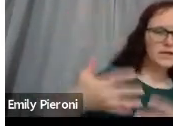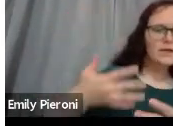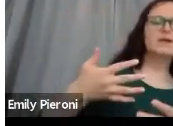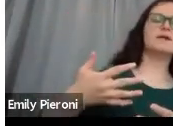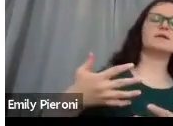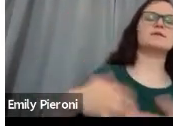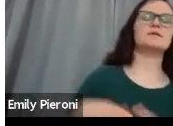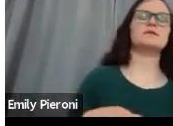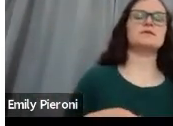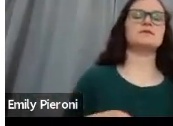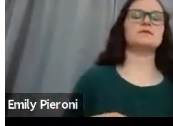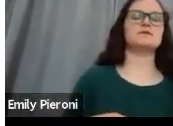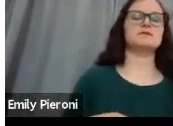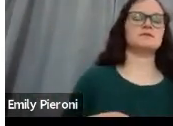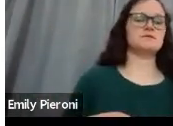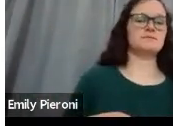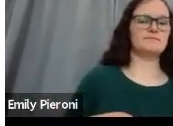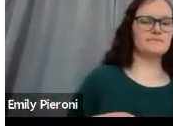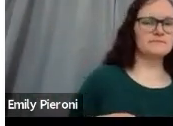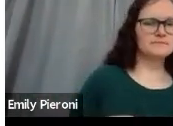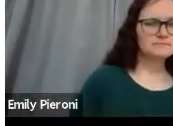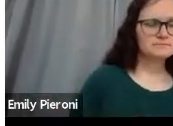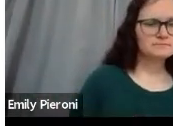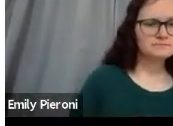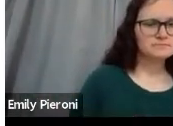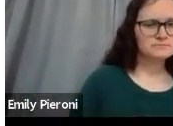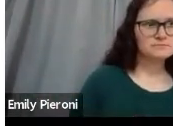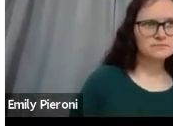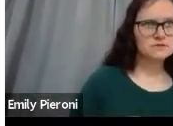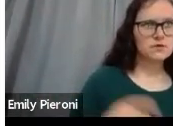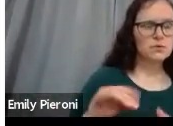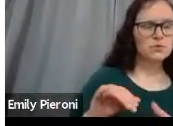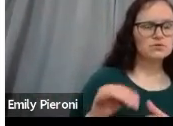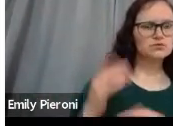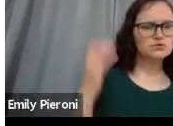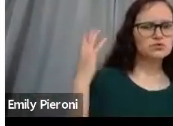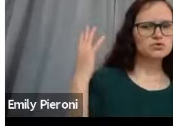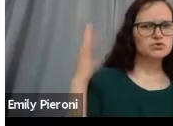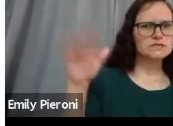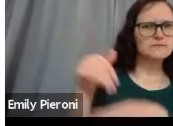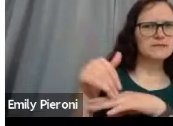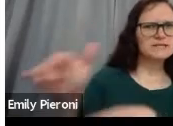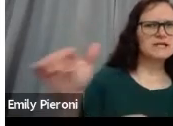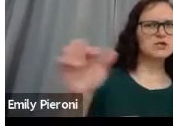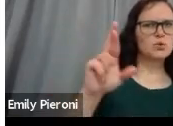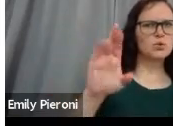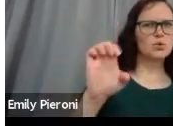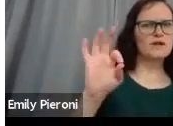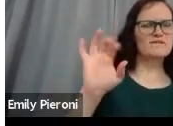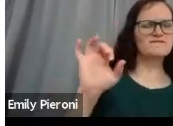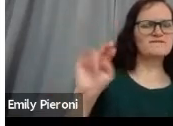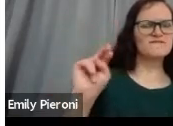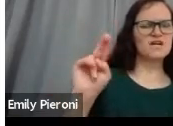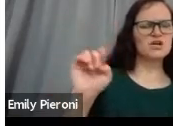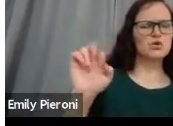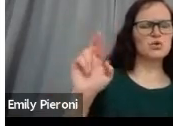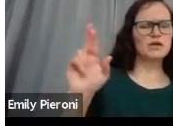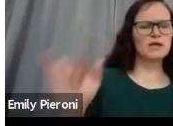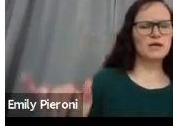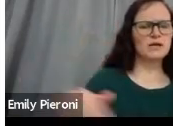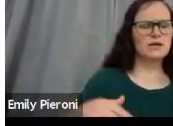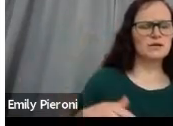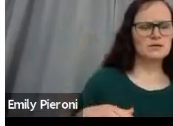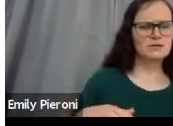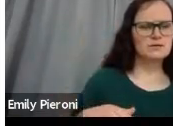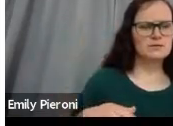for phytoremediation at an old refinery. So Dr. Sam Allen and our team are taking